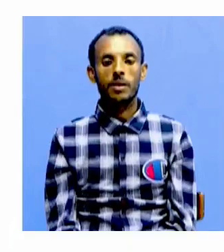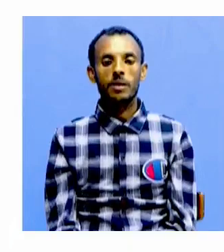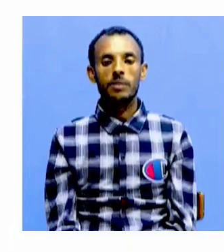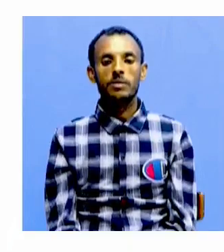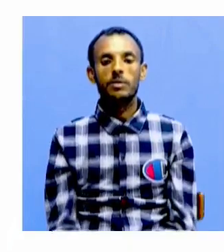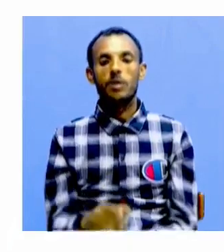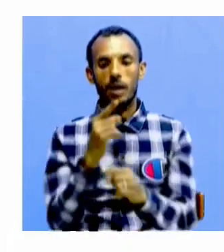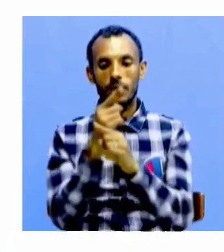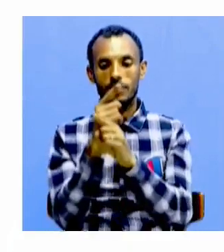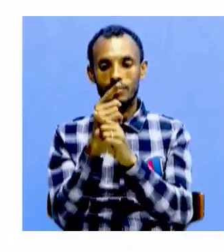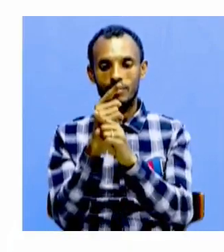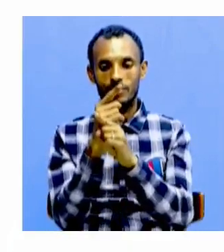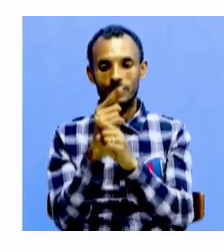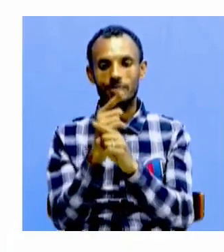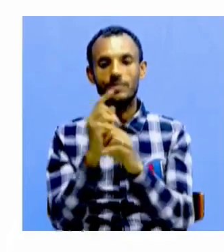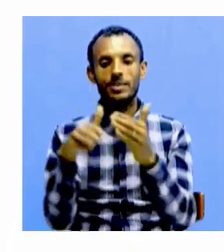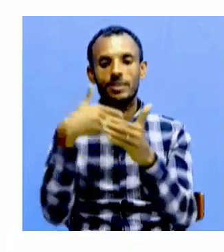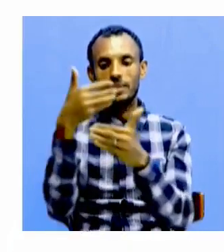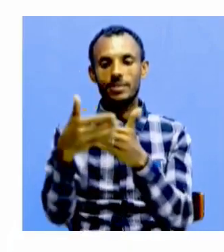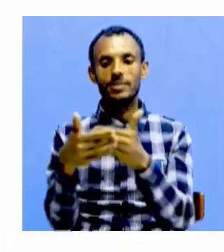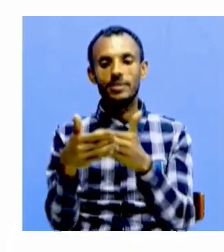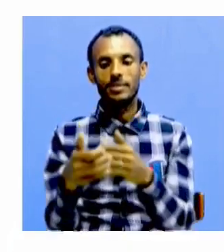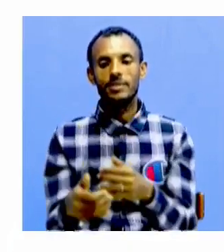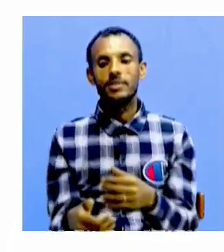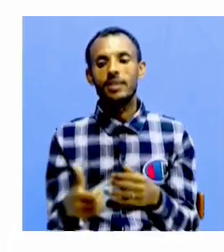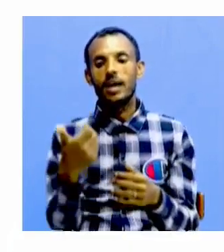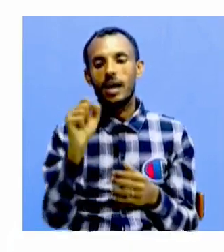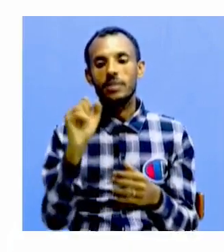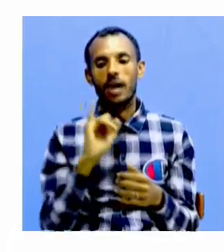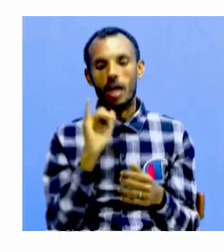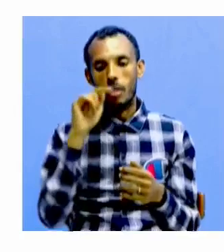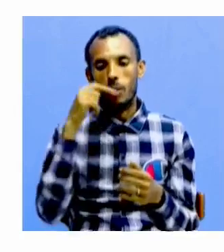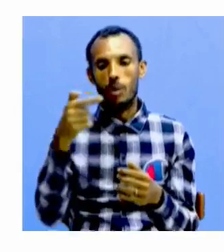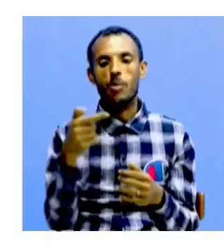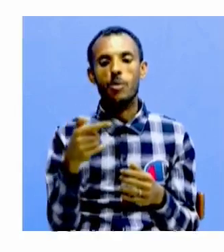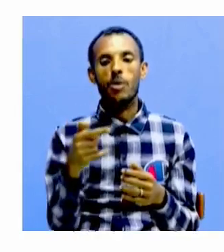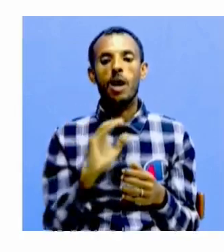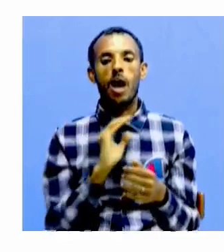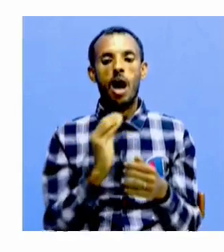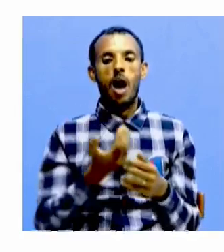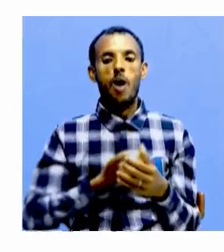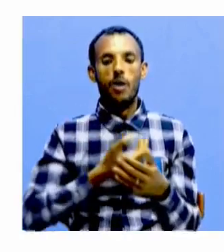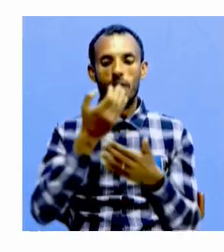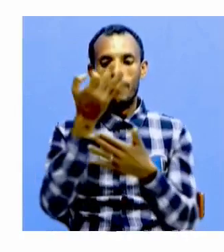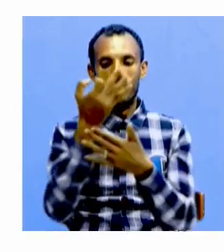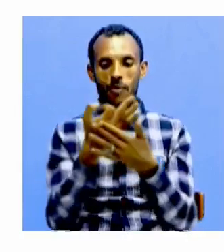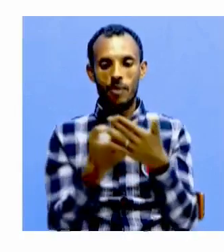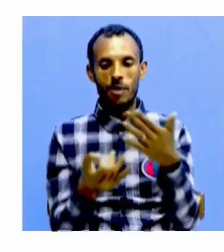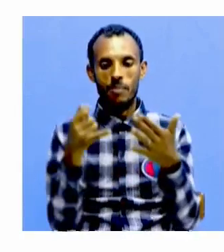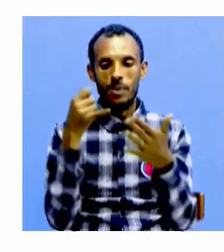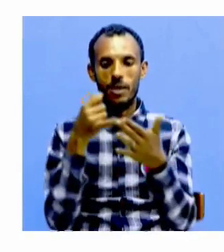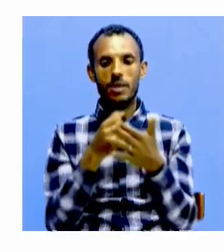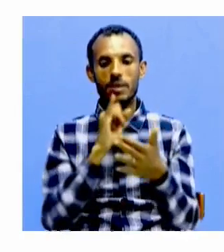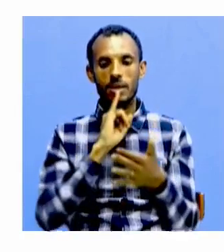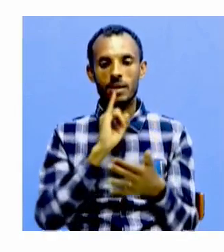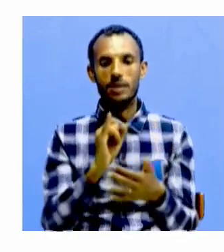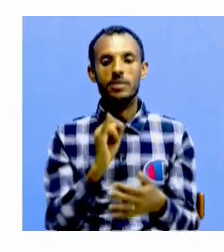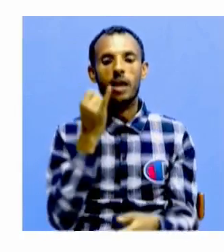All right. Then, as I told you, our form, it is what?